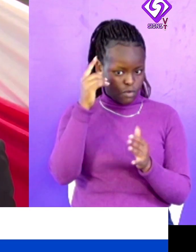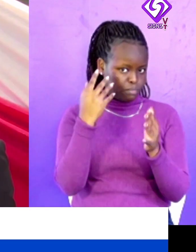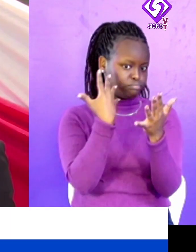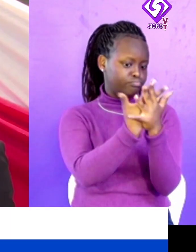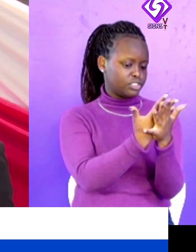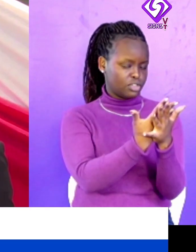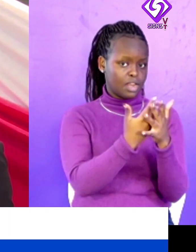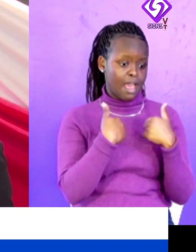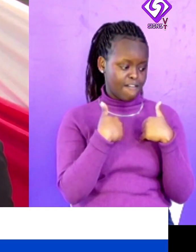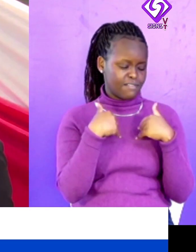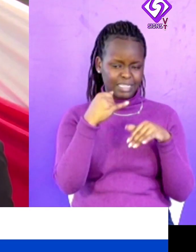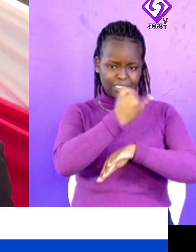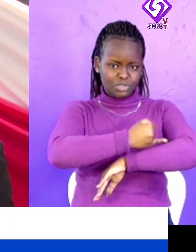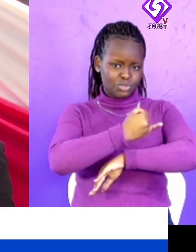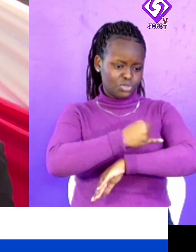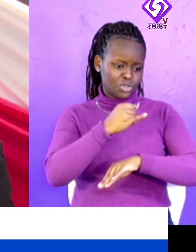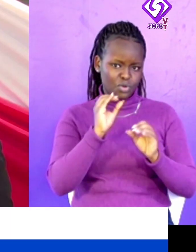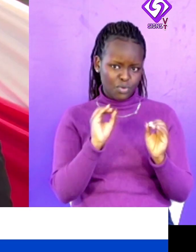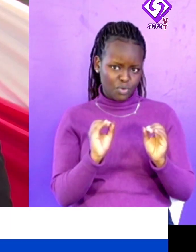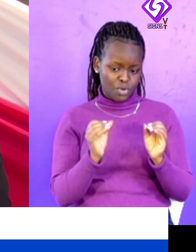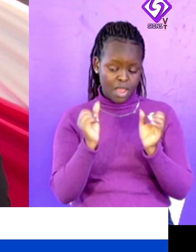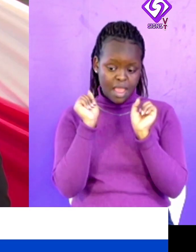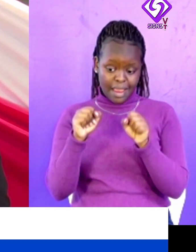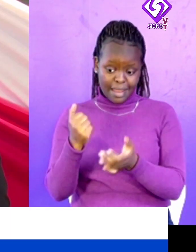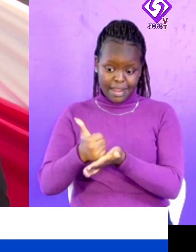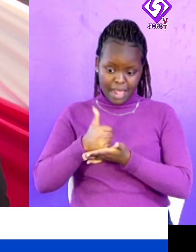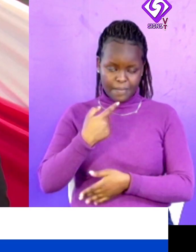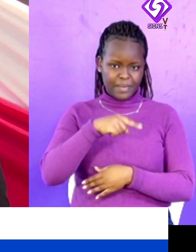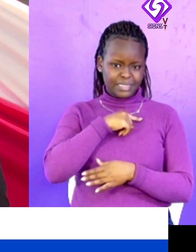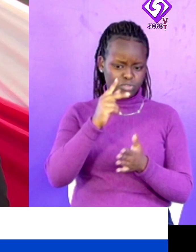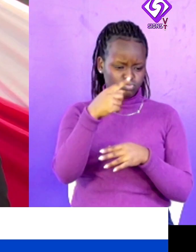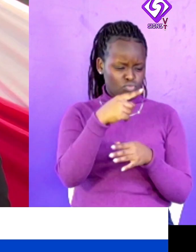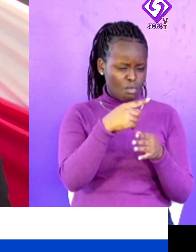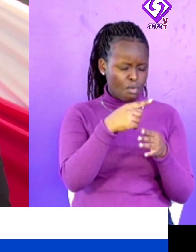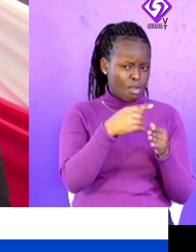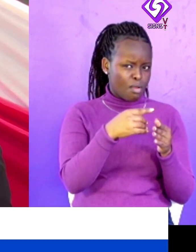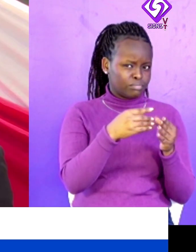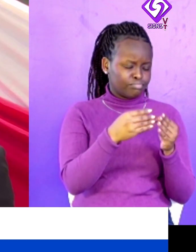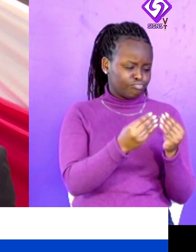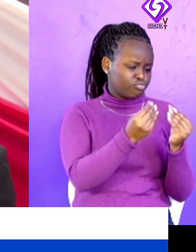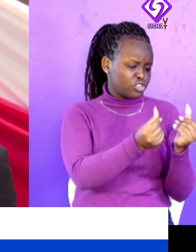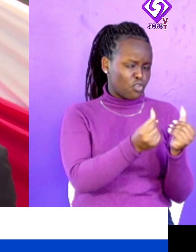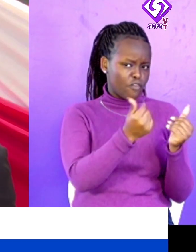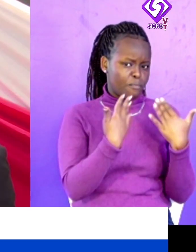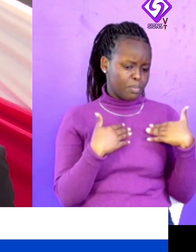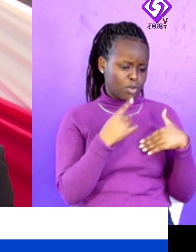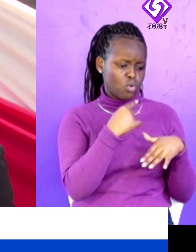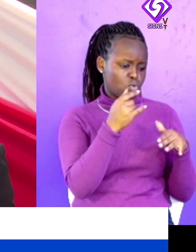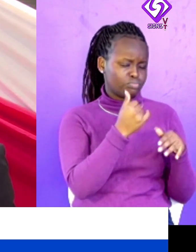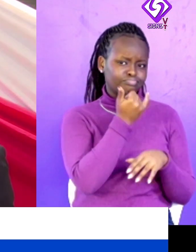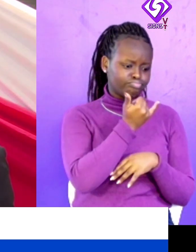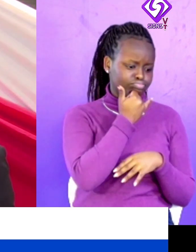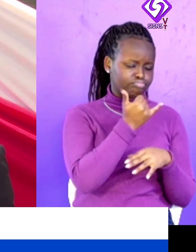have institutions that can help us correct those who go wayward in society in such a manner